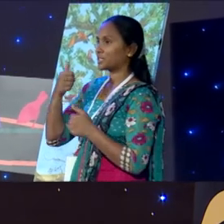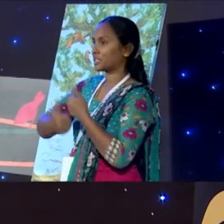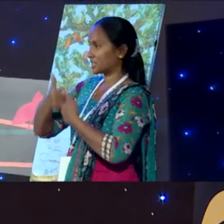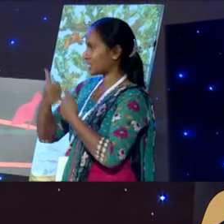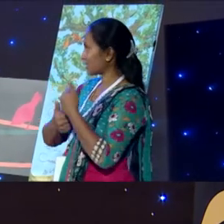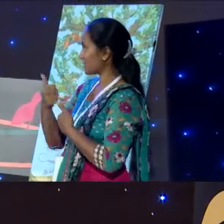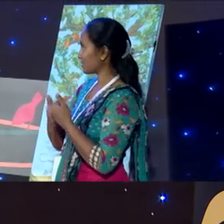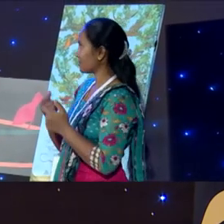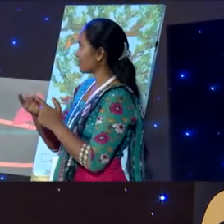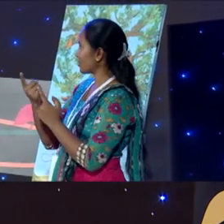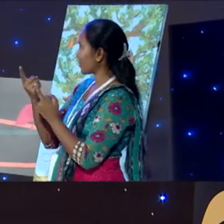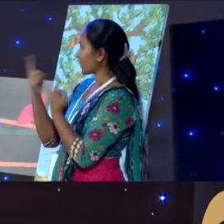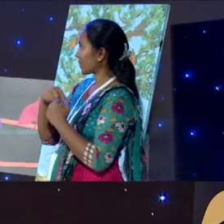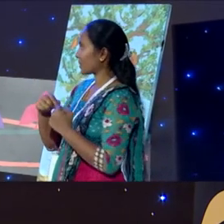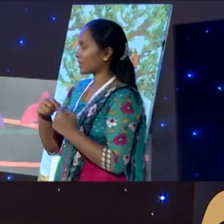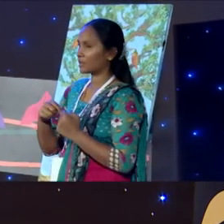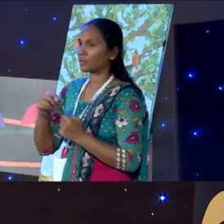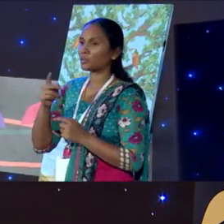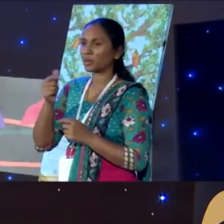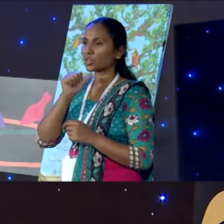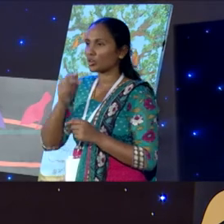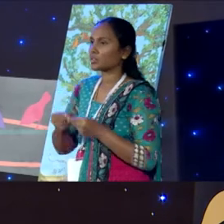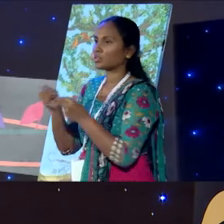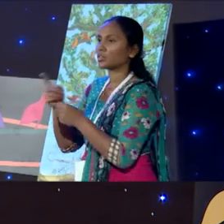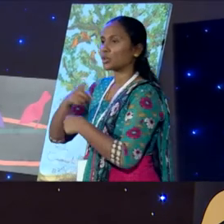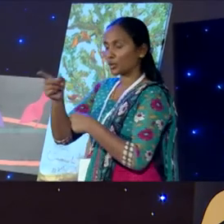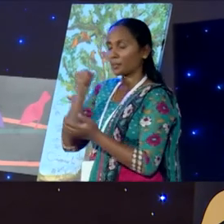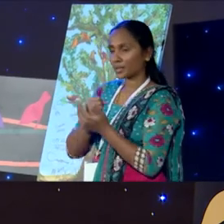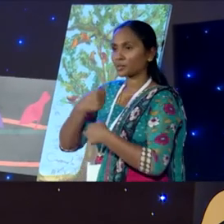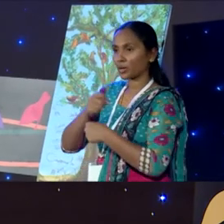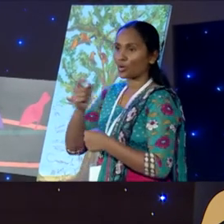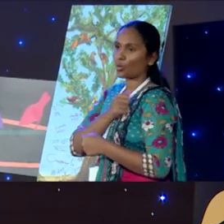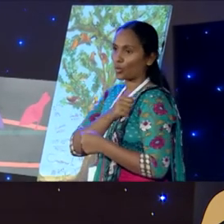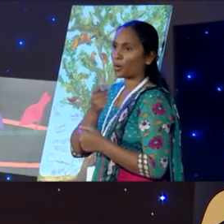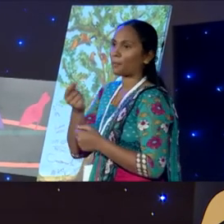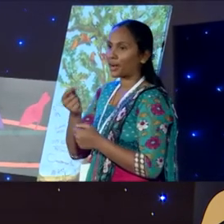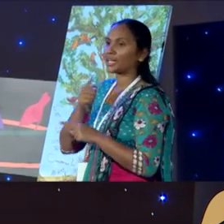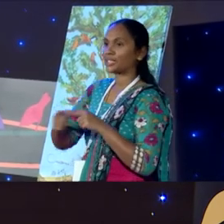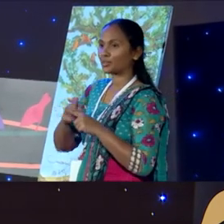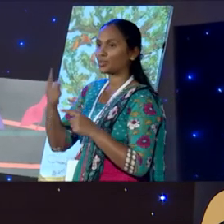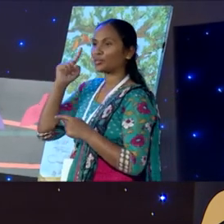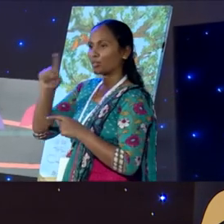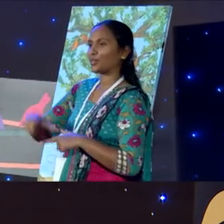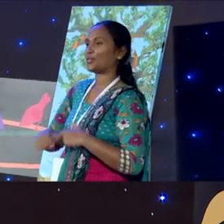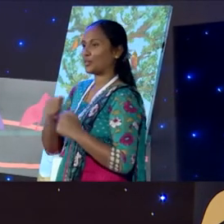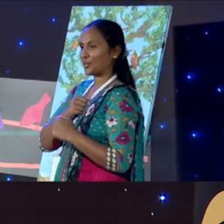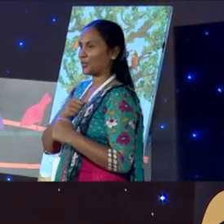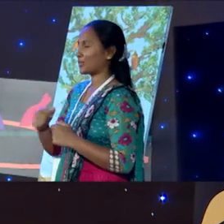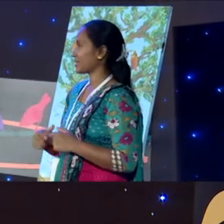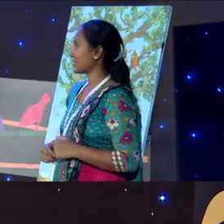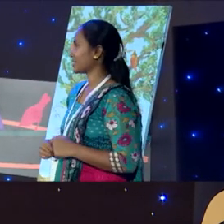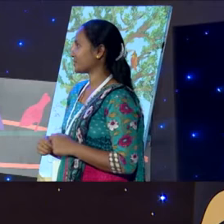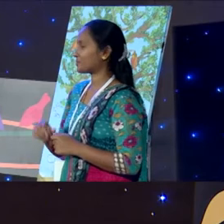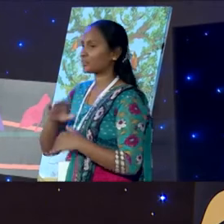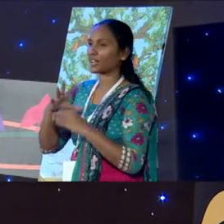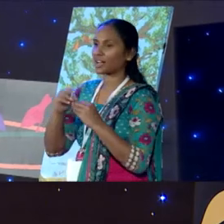learning lessons come when nobody's feeding you money. You know, you need to make your own money, earn, spend, and that's when you understand how challenging and